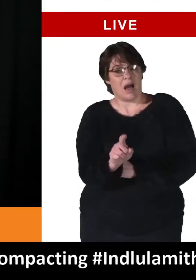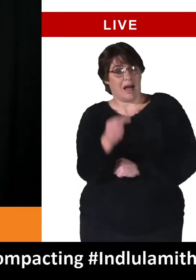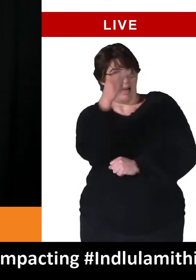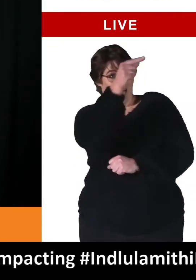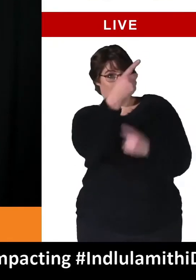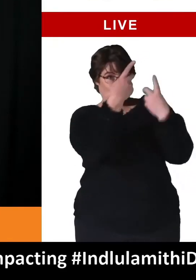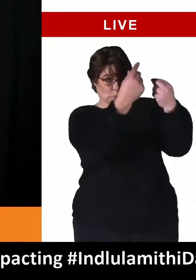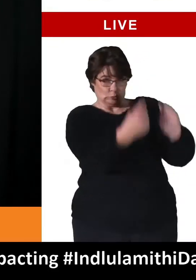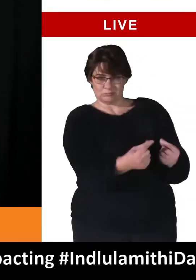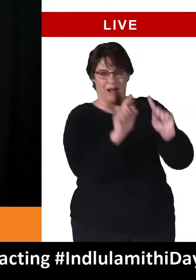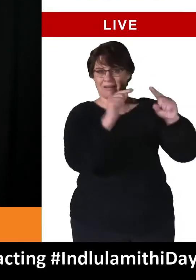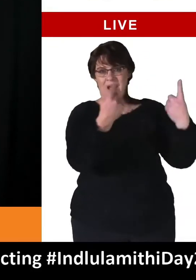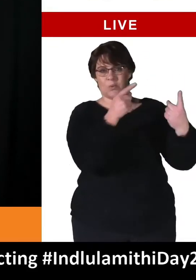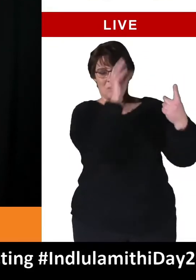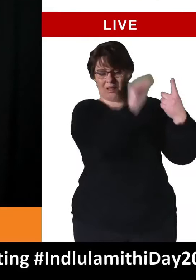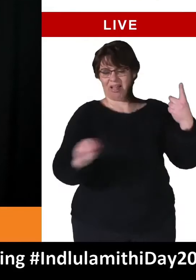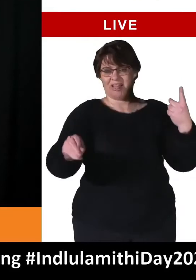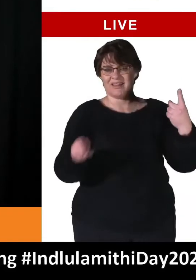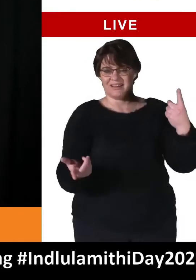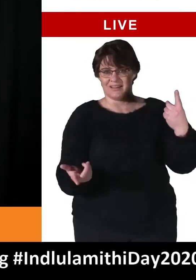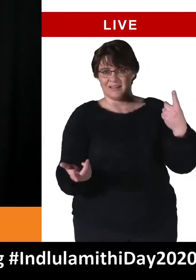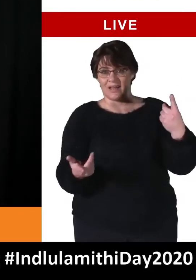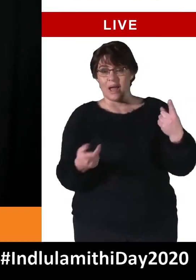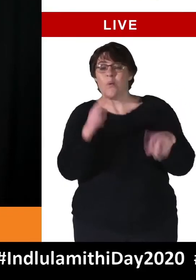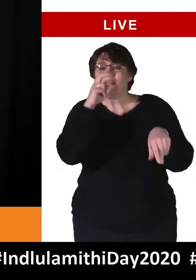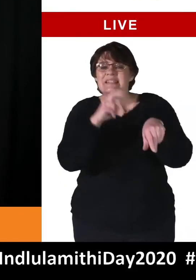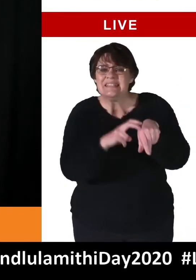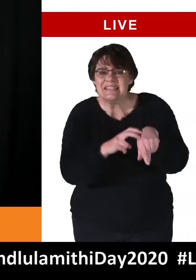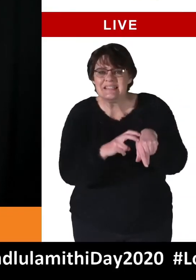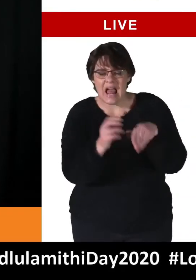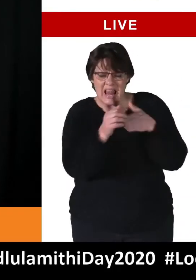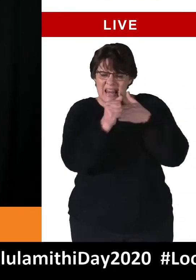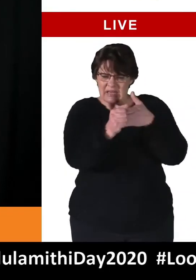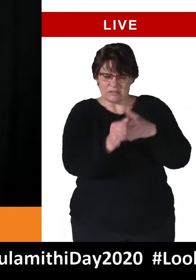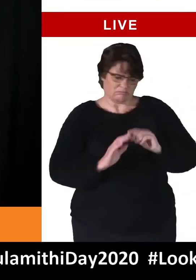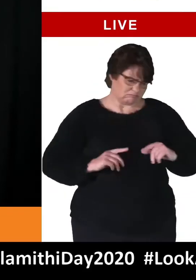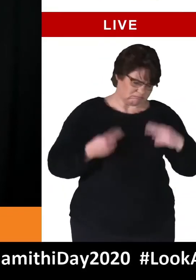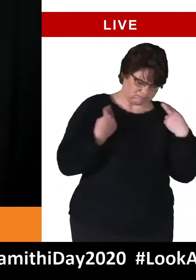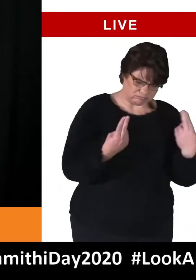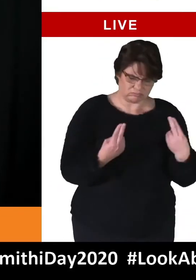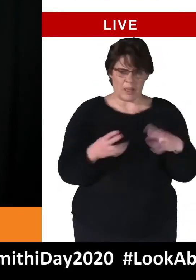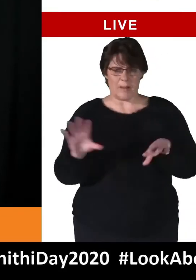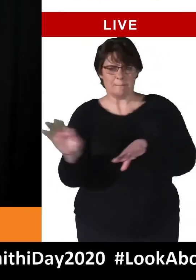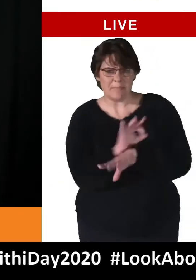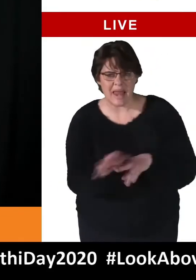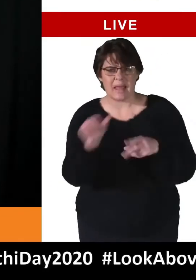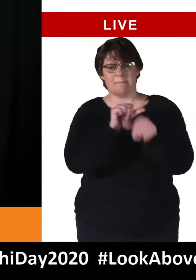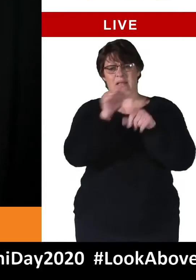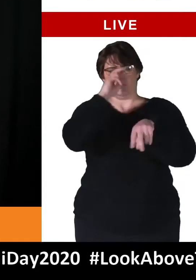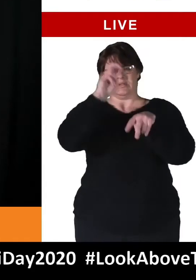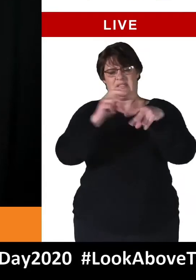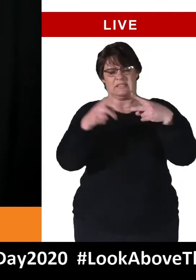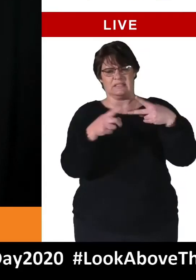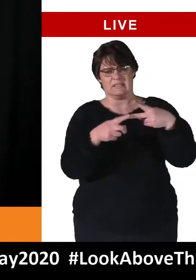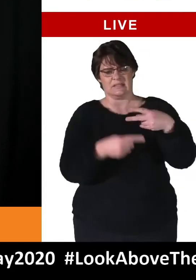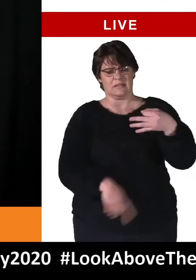undone unless dynamic leadership comes to the fore, better planning is put in,